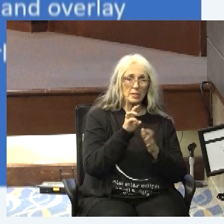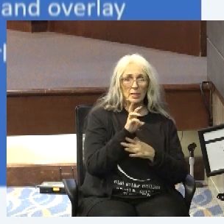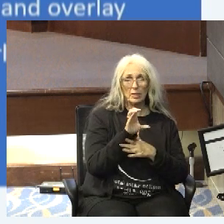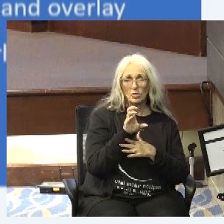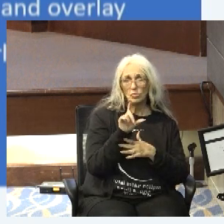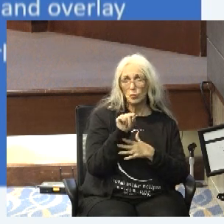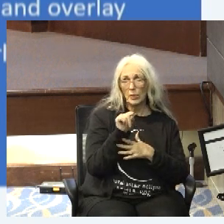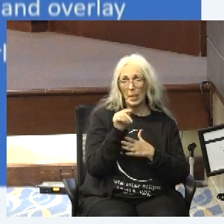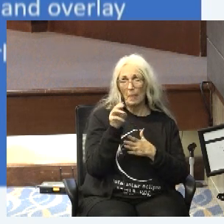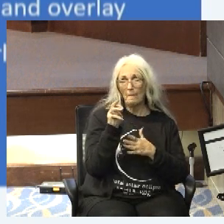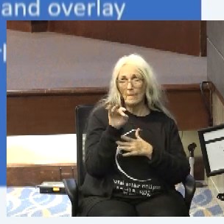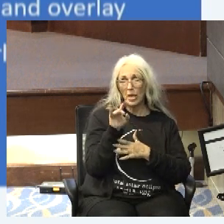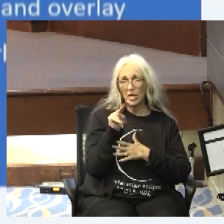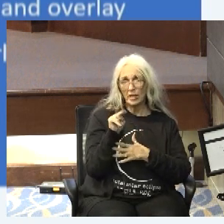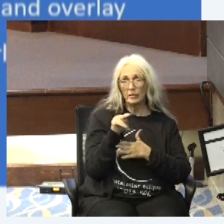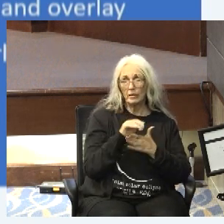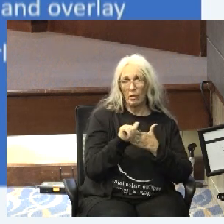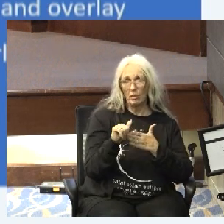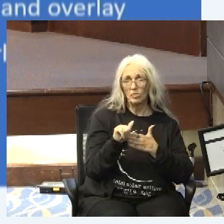$620 million.